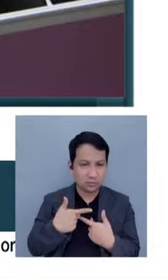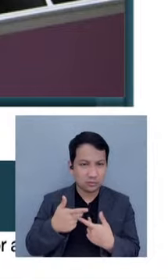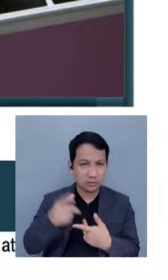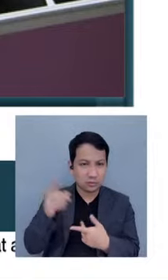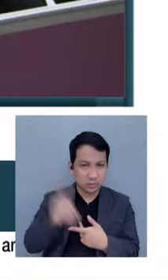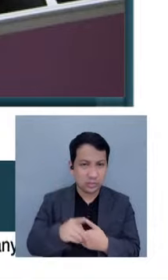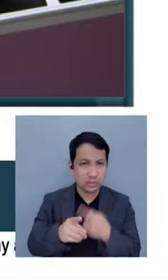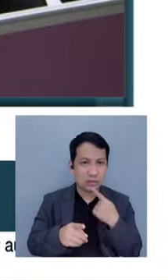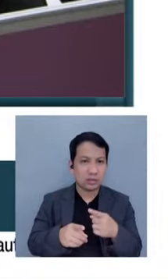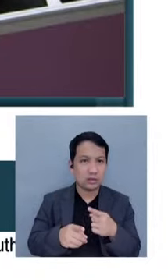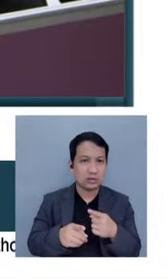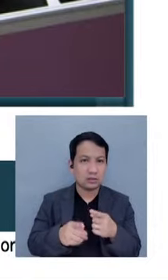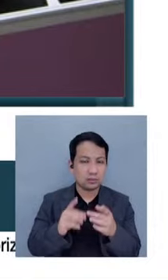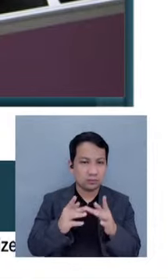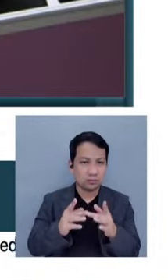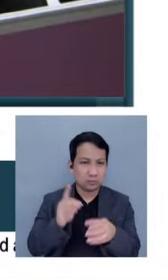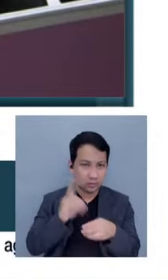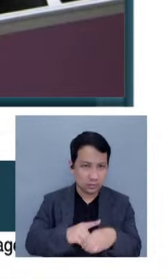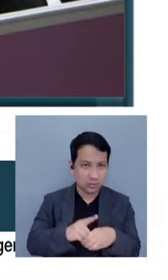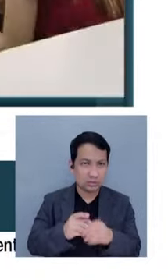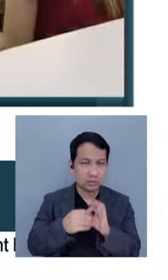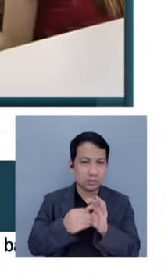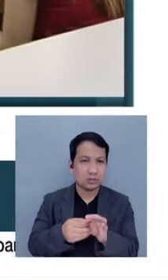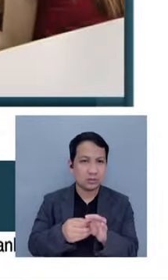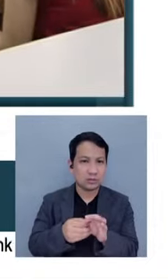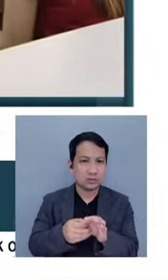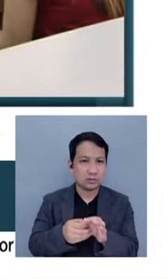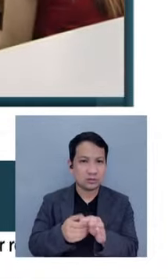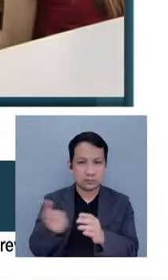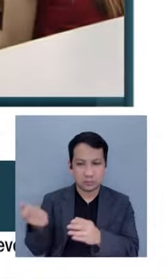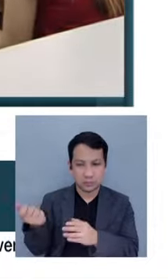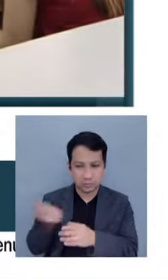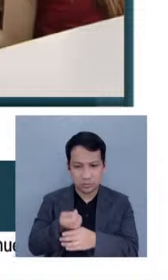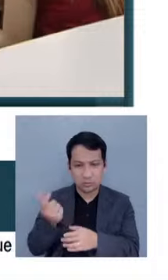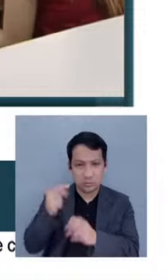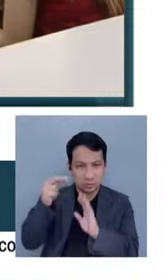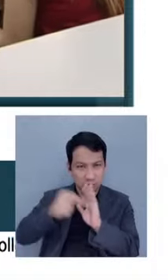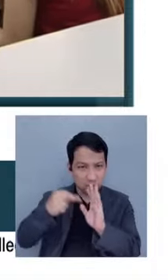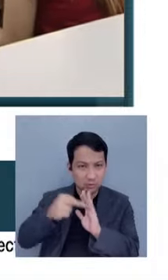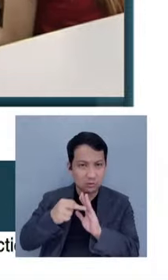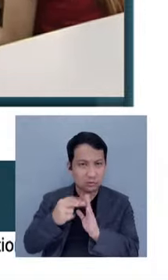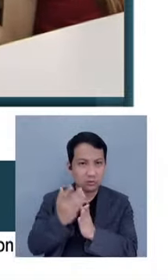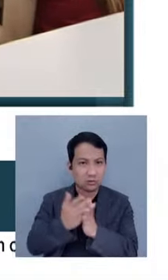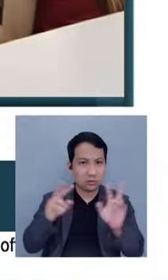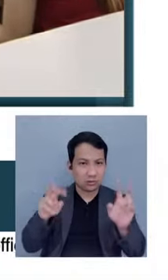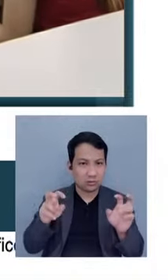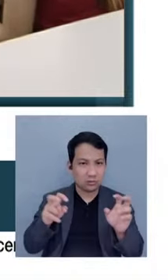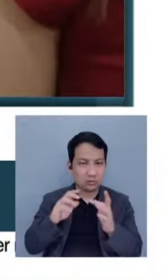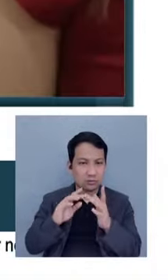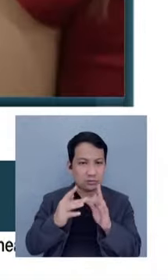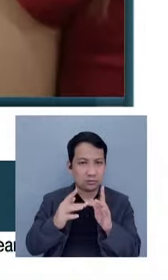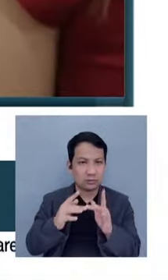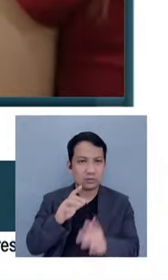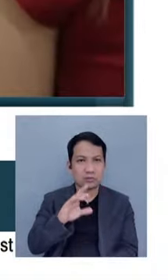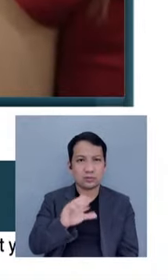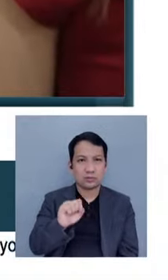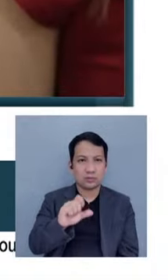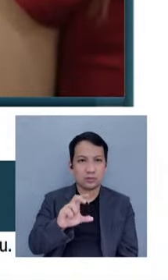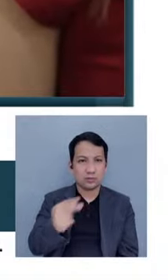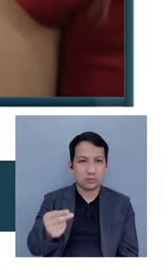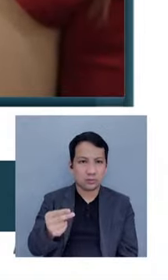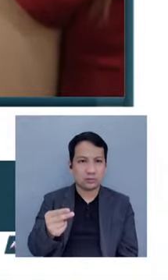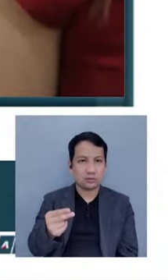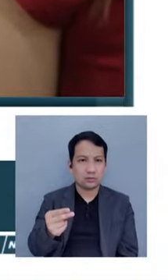would have already downloaded it. Some people would have already taken videos of it. And there is what is called an internet cache that persists for